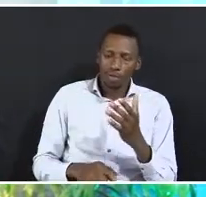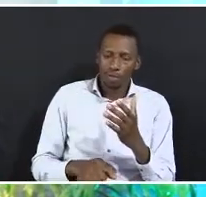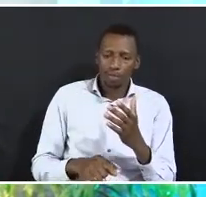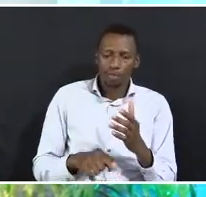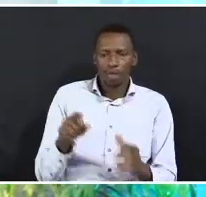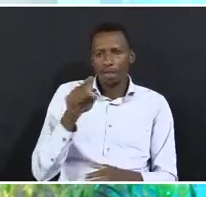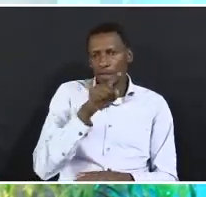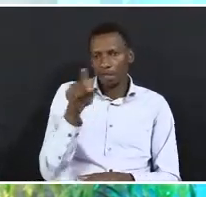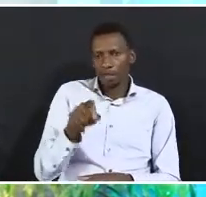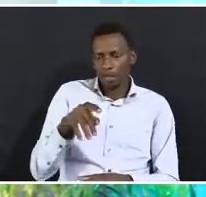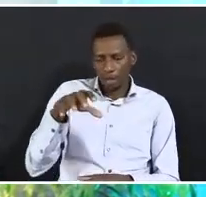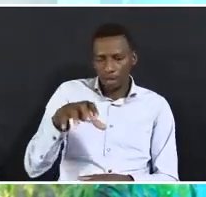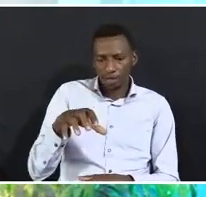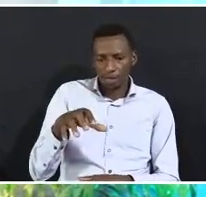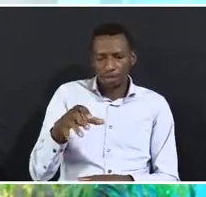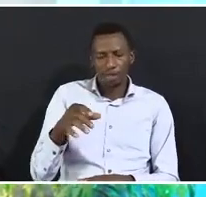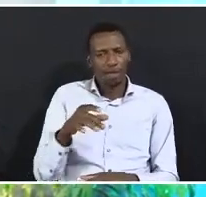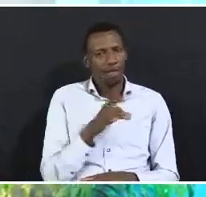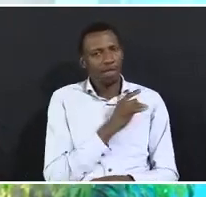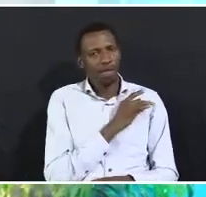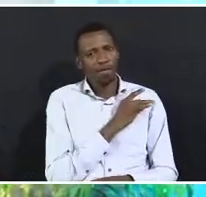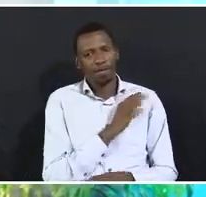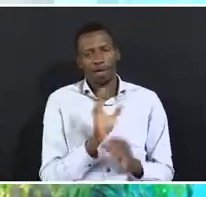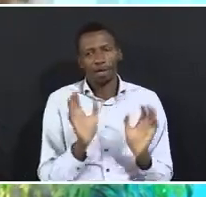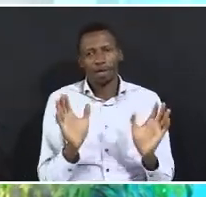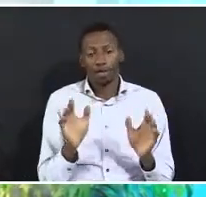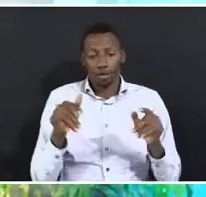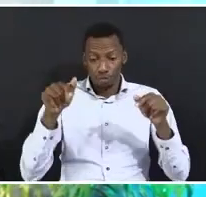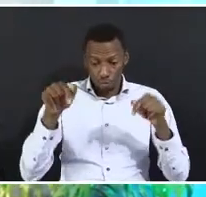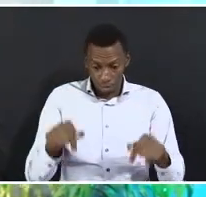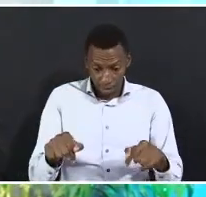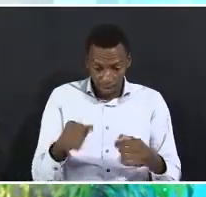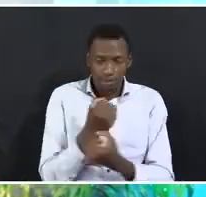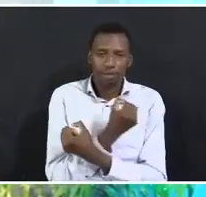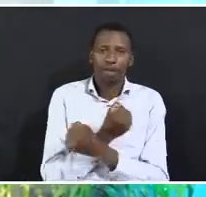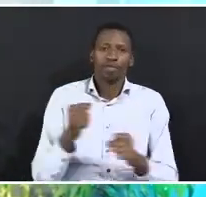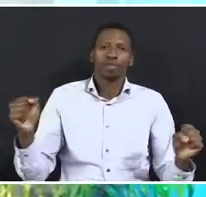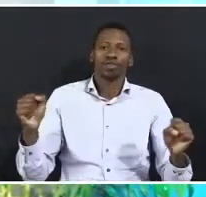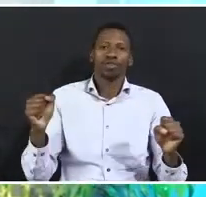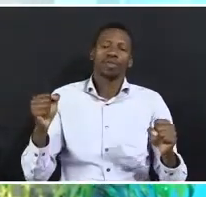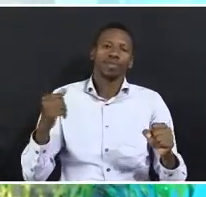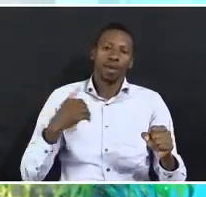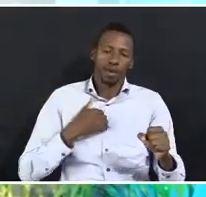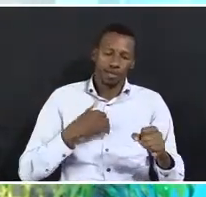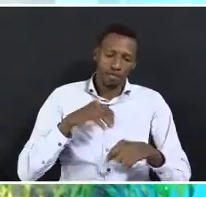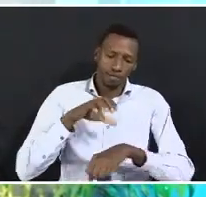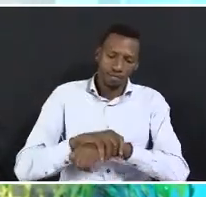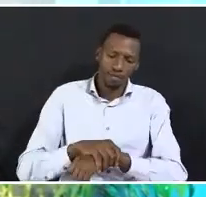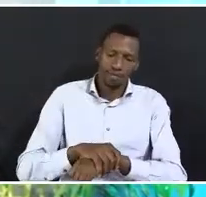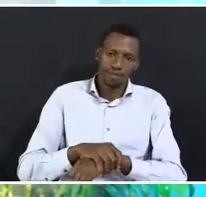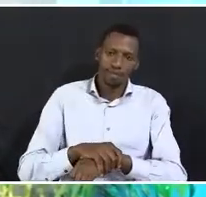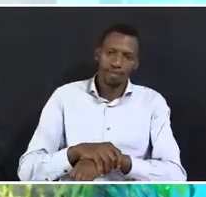don't be afraid. Today salvation has come. Why are you not responding?